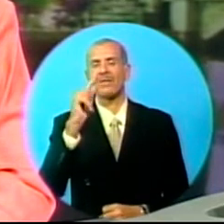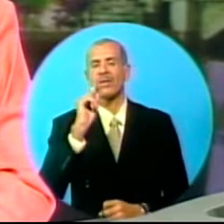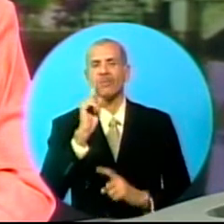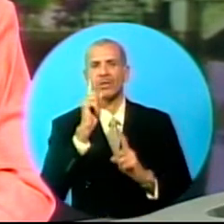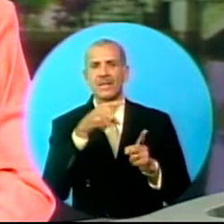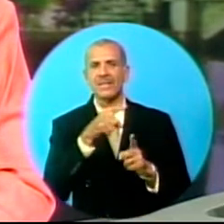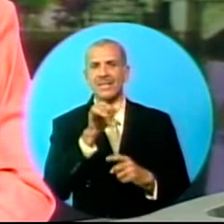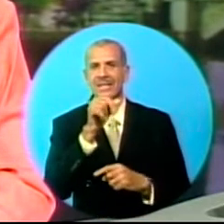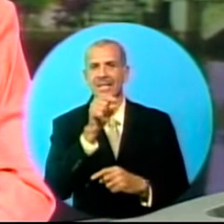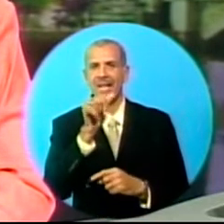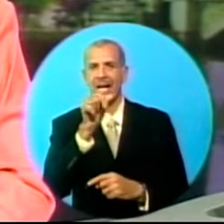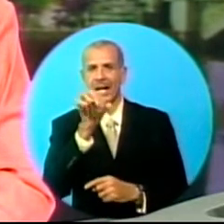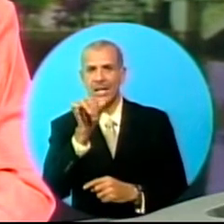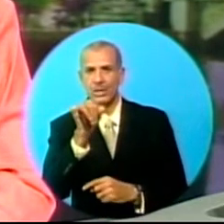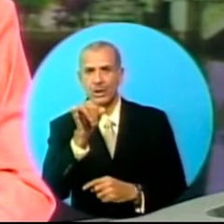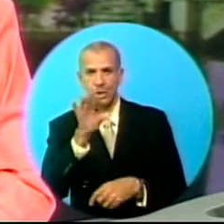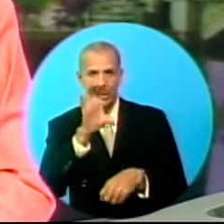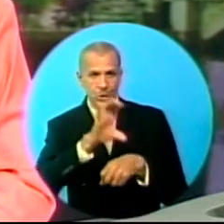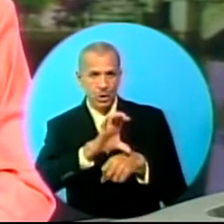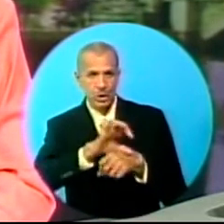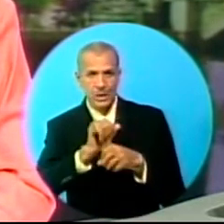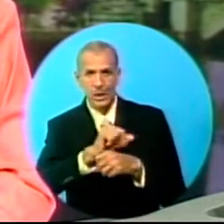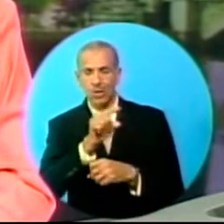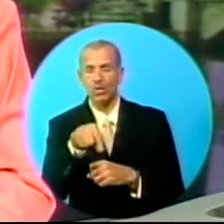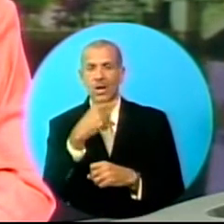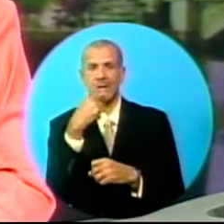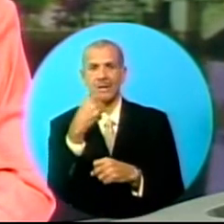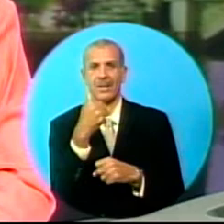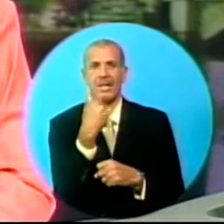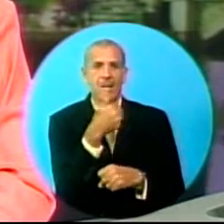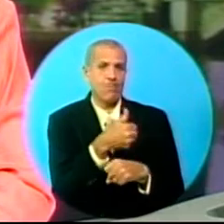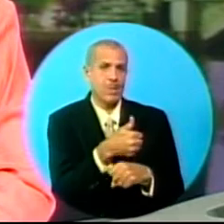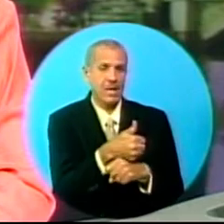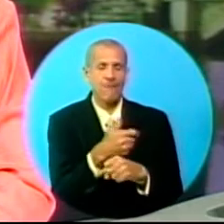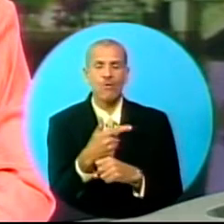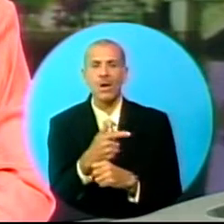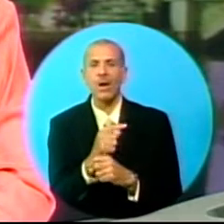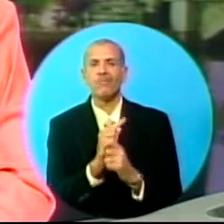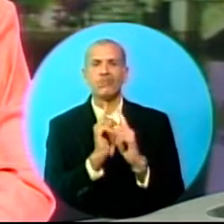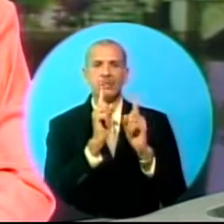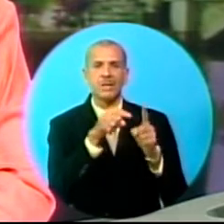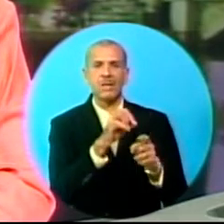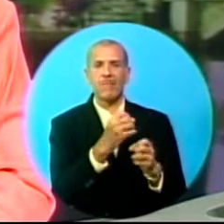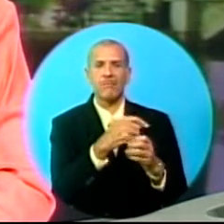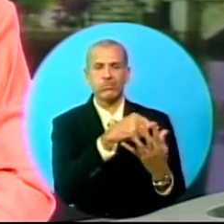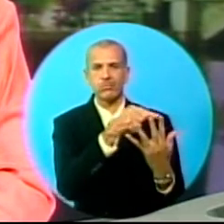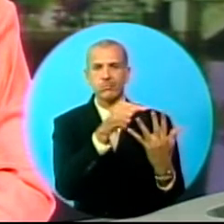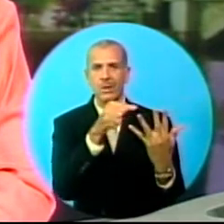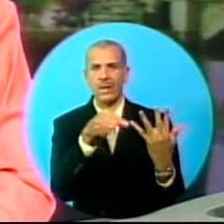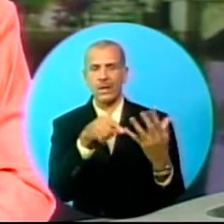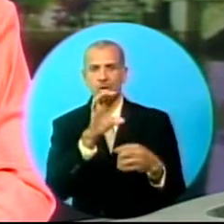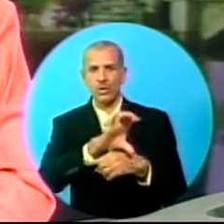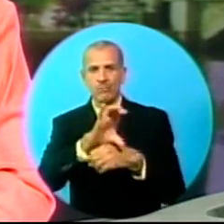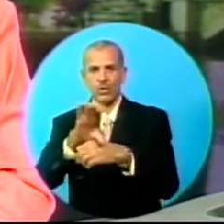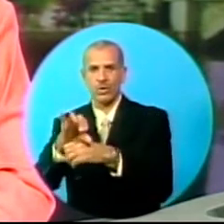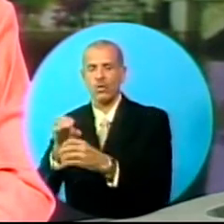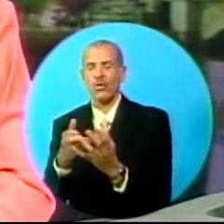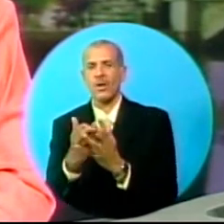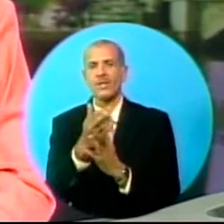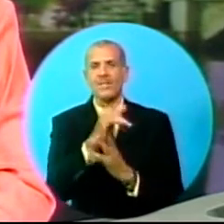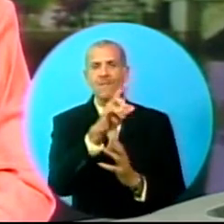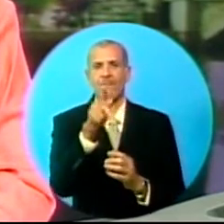Augustine Agacan Church in St. George. They are also accused of breaking into several other churches throughout St. Philip, St. Michael and St.